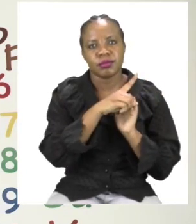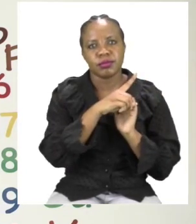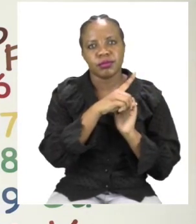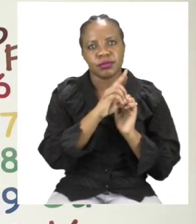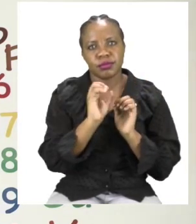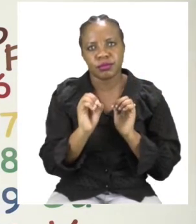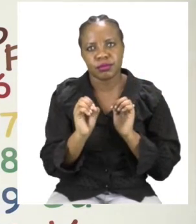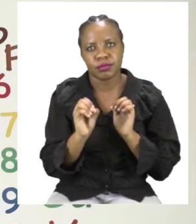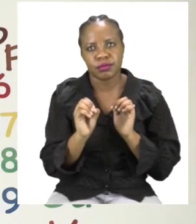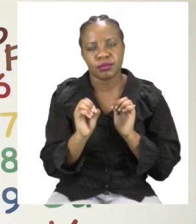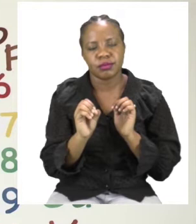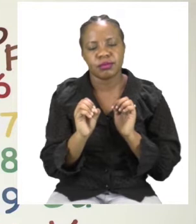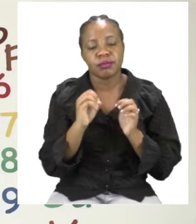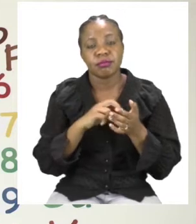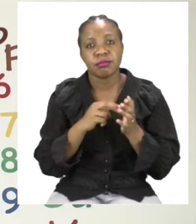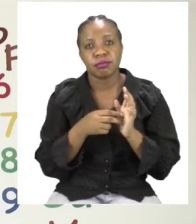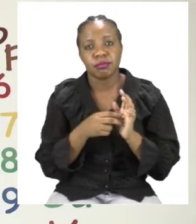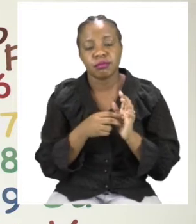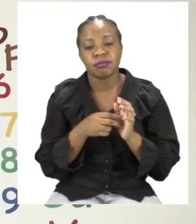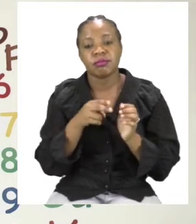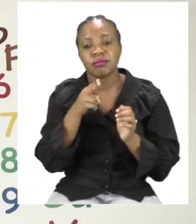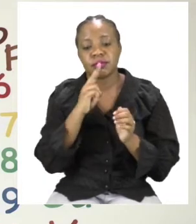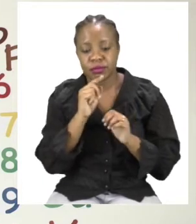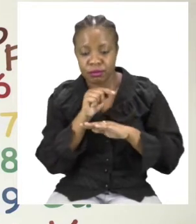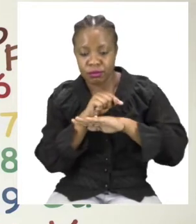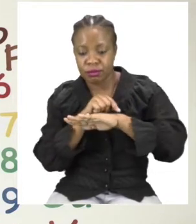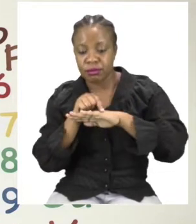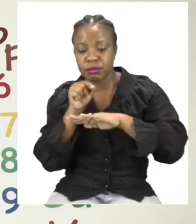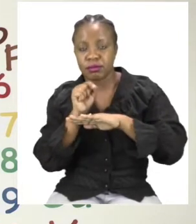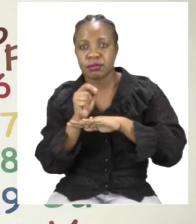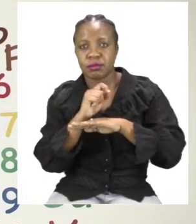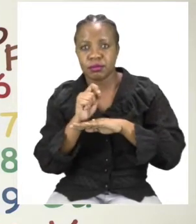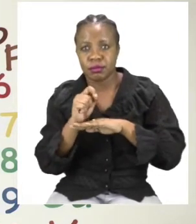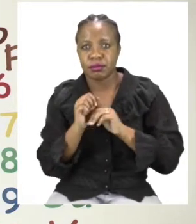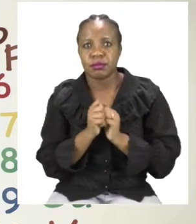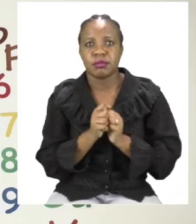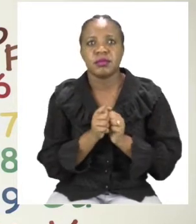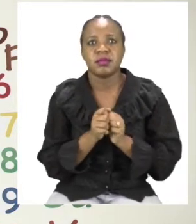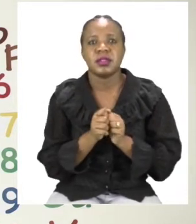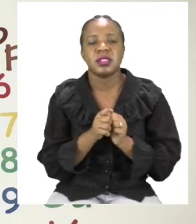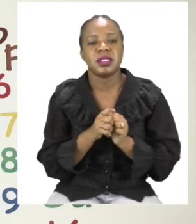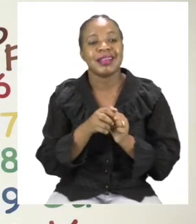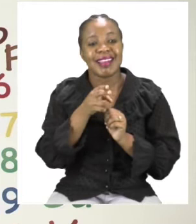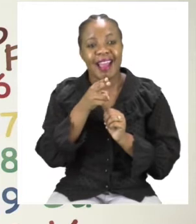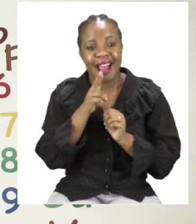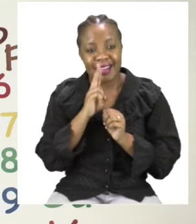here. And then our answer will be used to continue the chain.